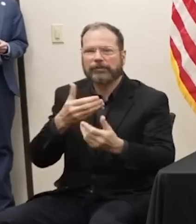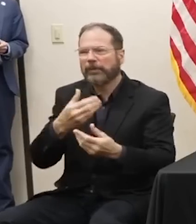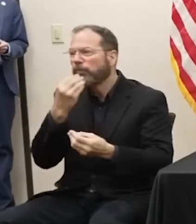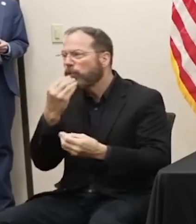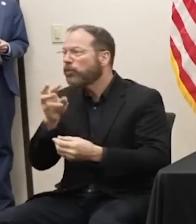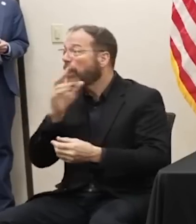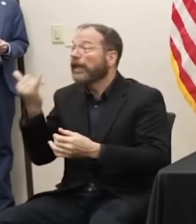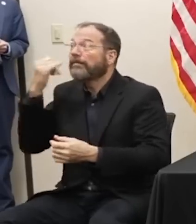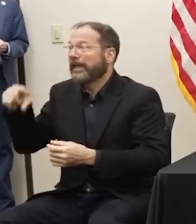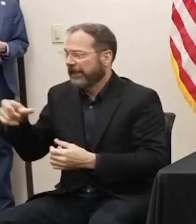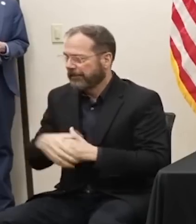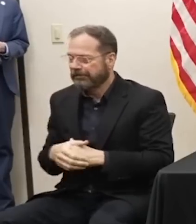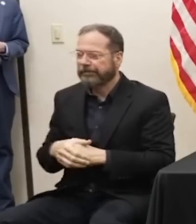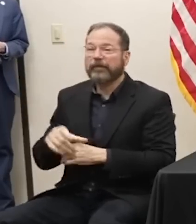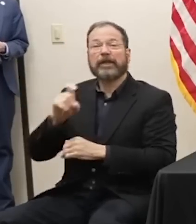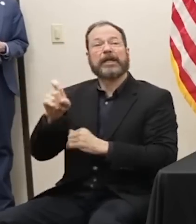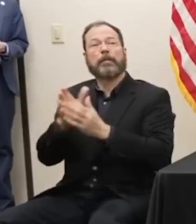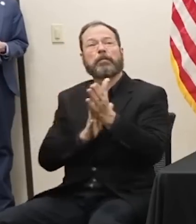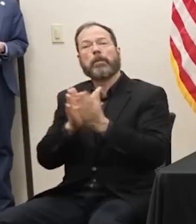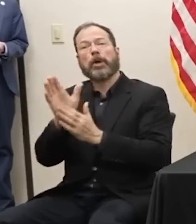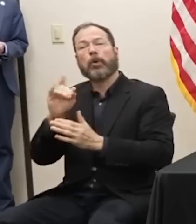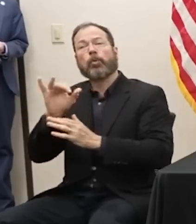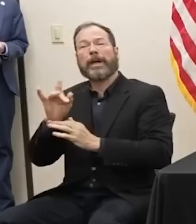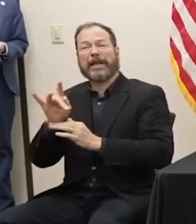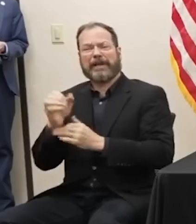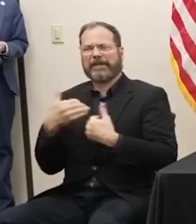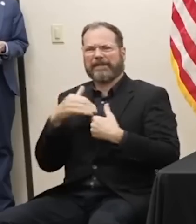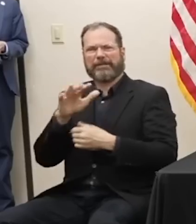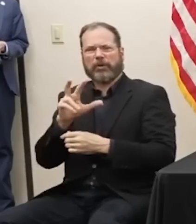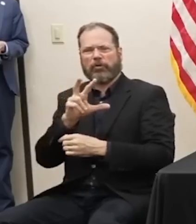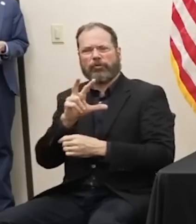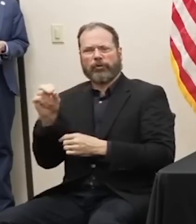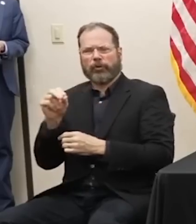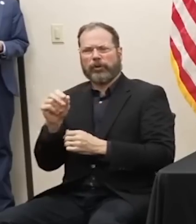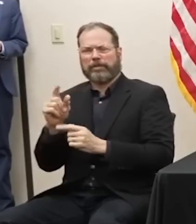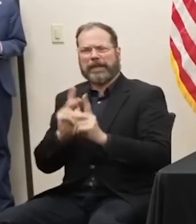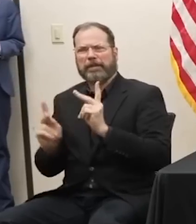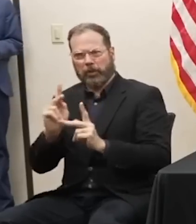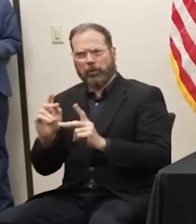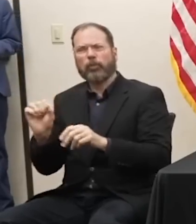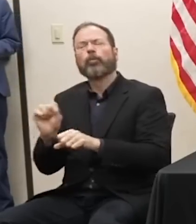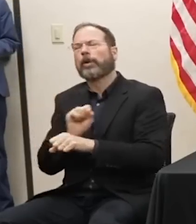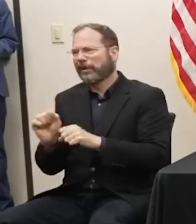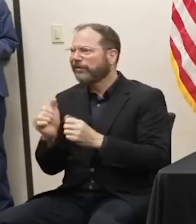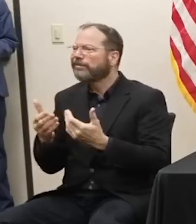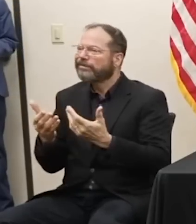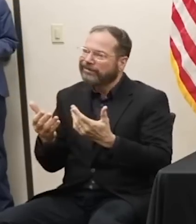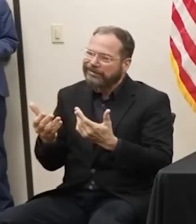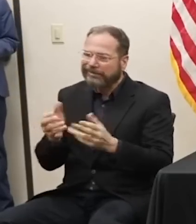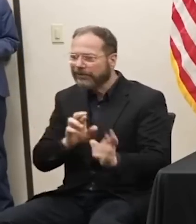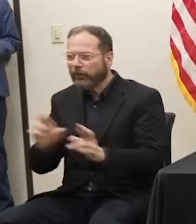needed. The Texas Parks and Wildlife has at least 30 responders focusing on to be